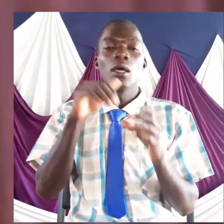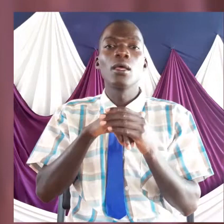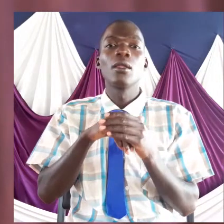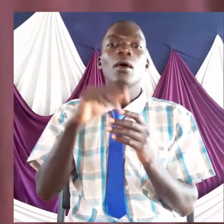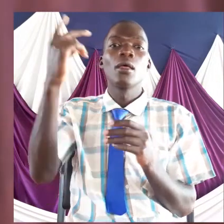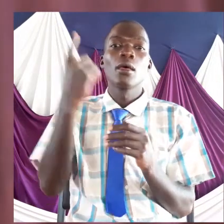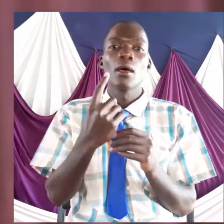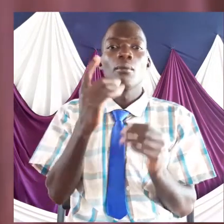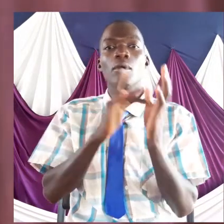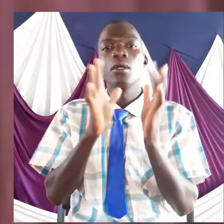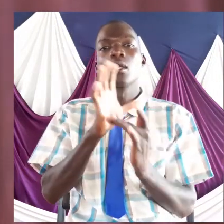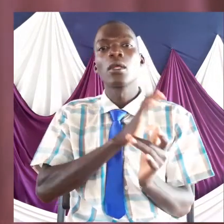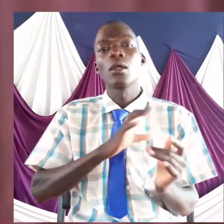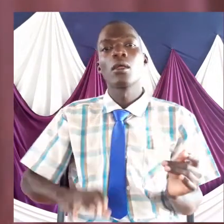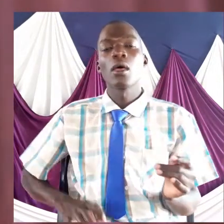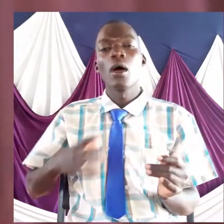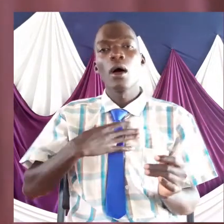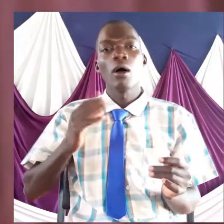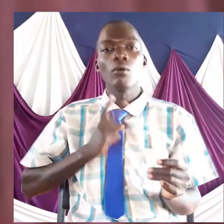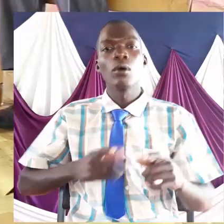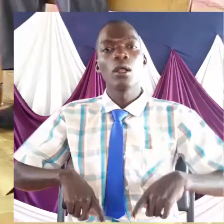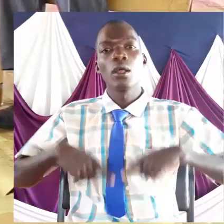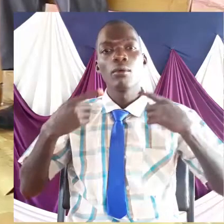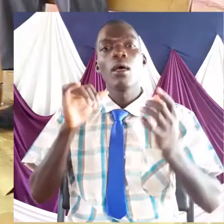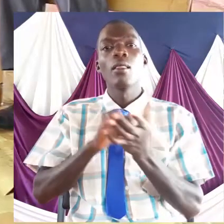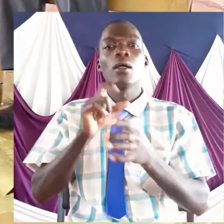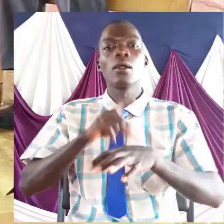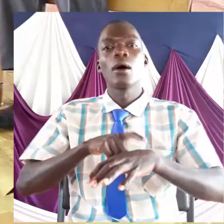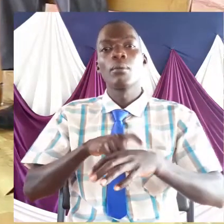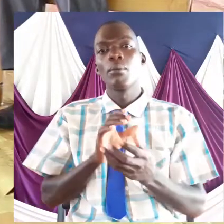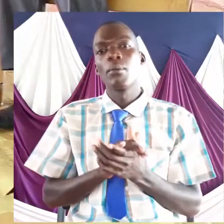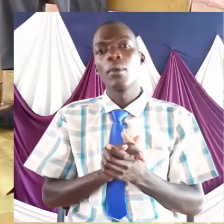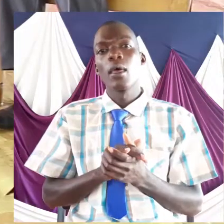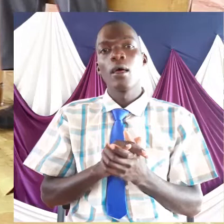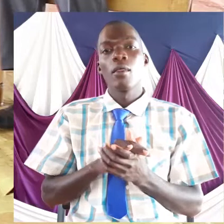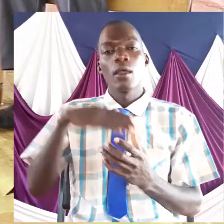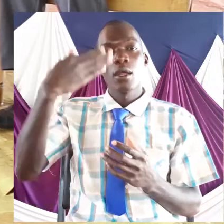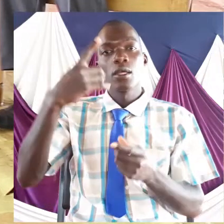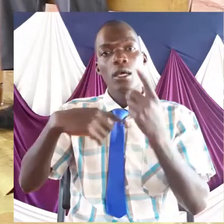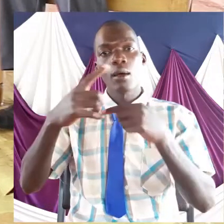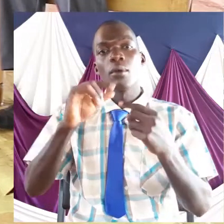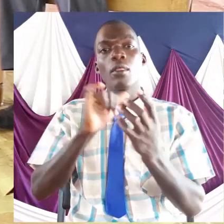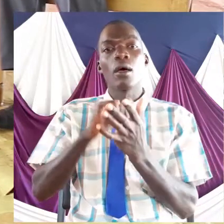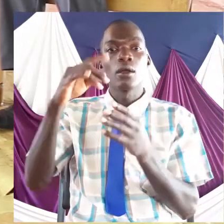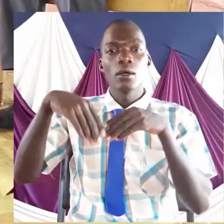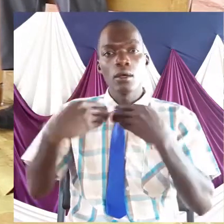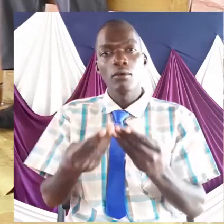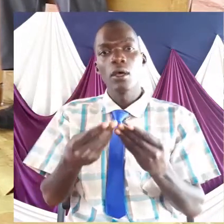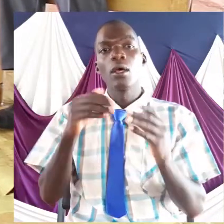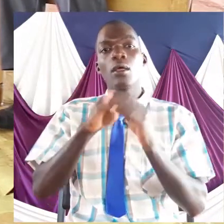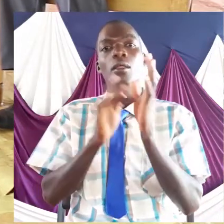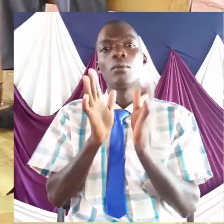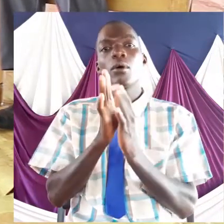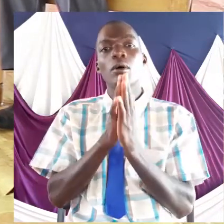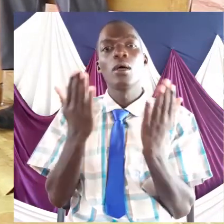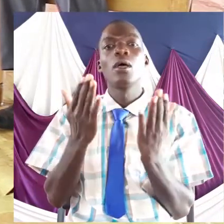Jesus Christ, and we are living at that particular time. Right. So the next timing that is given in the Bible in